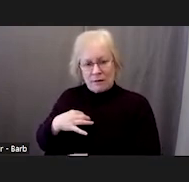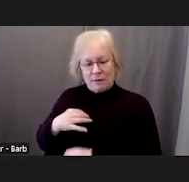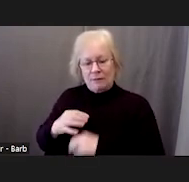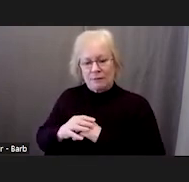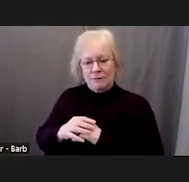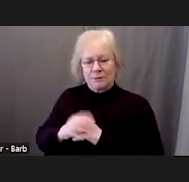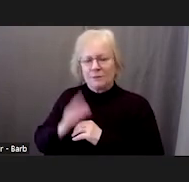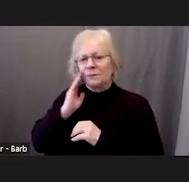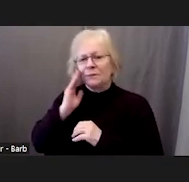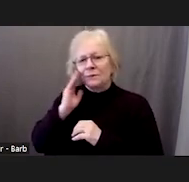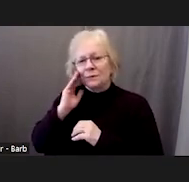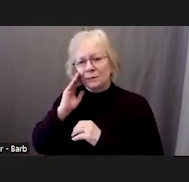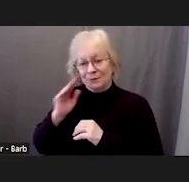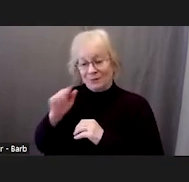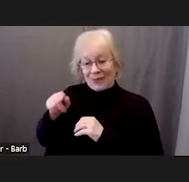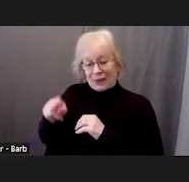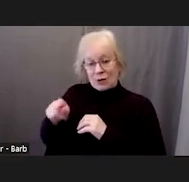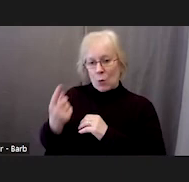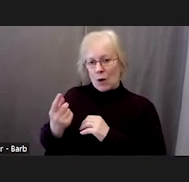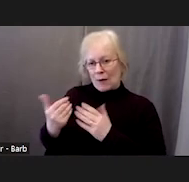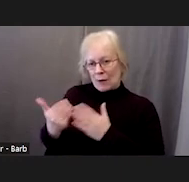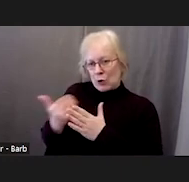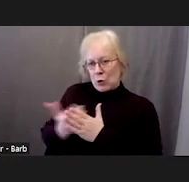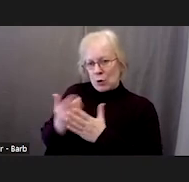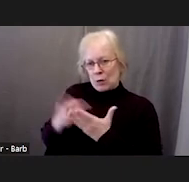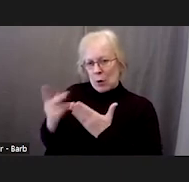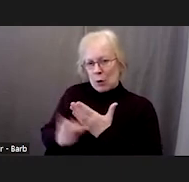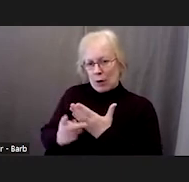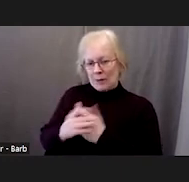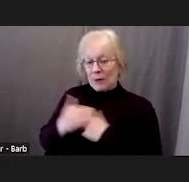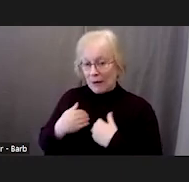one of the newer programs, I mean, they have two staff to manage,